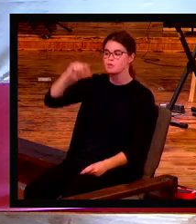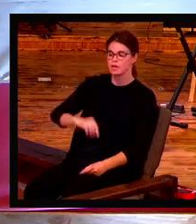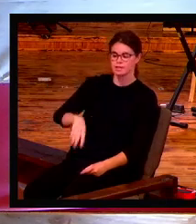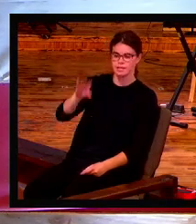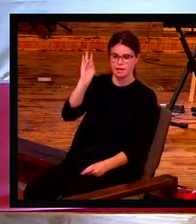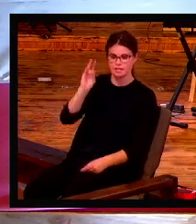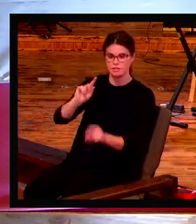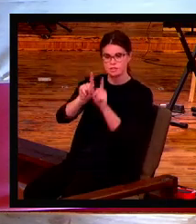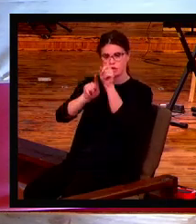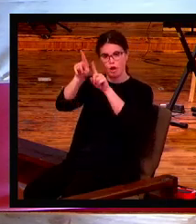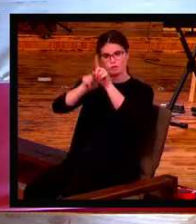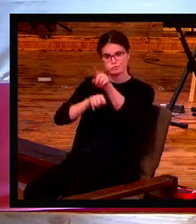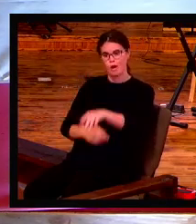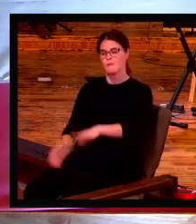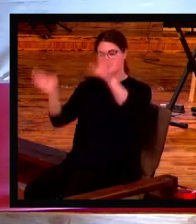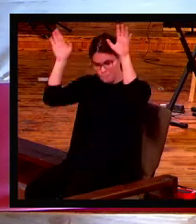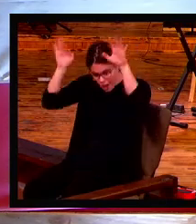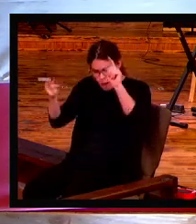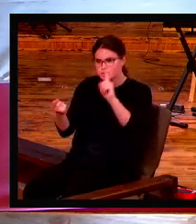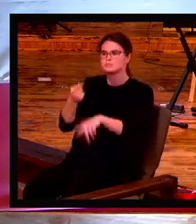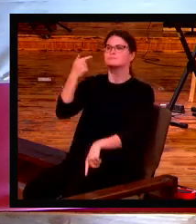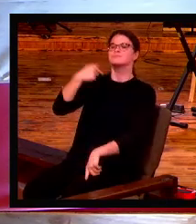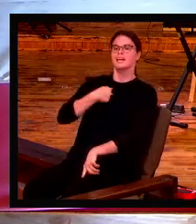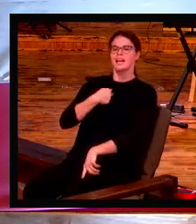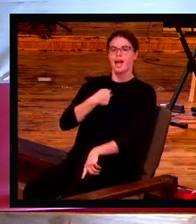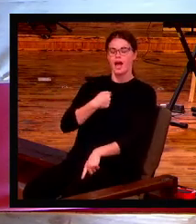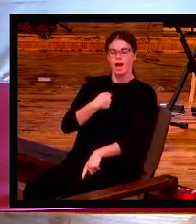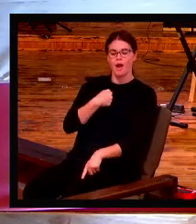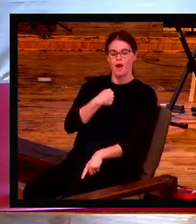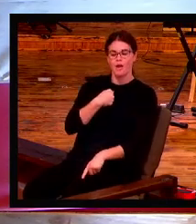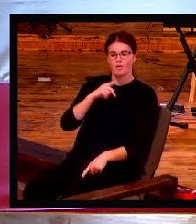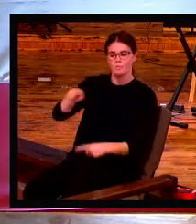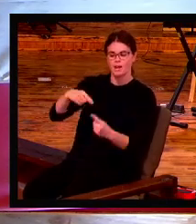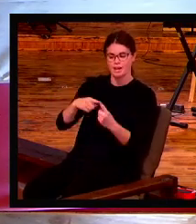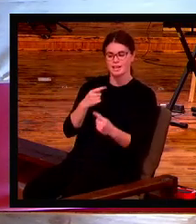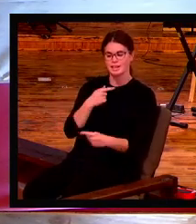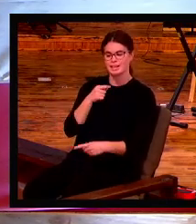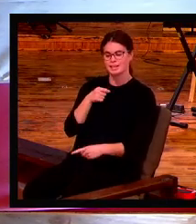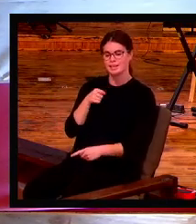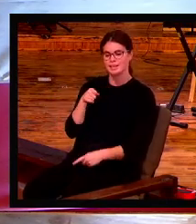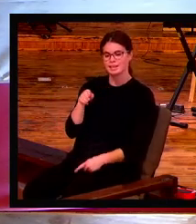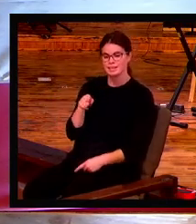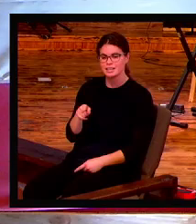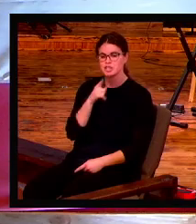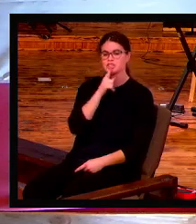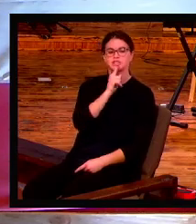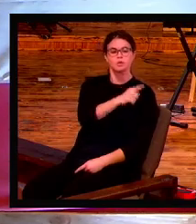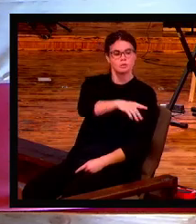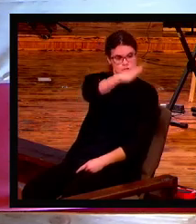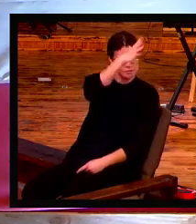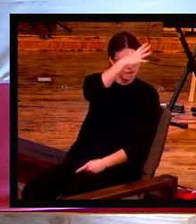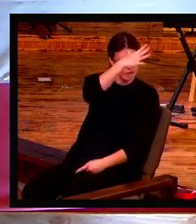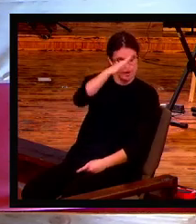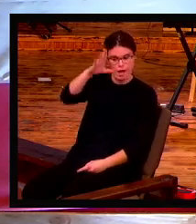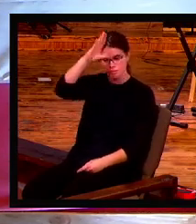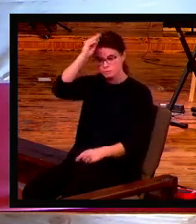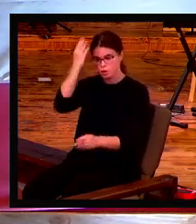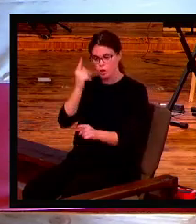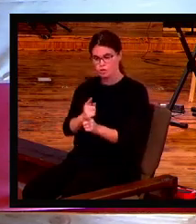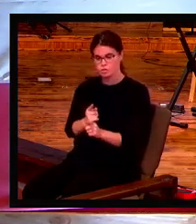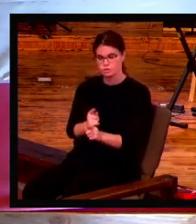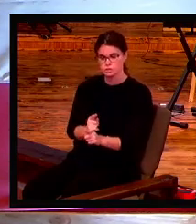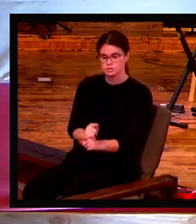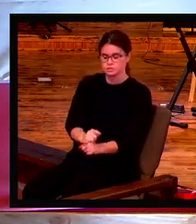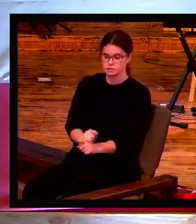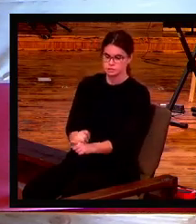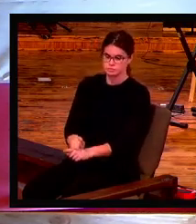But when he told it to his father and to his brothers, his father rebuked him and said to him, what is this dream you have dreamed? Shall I and your mother and your brothers indeed come to bow ourselves to